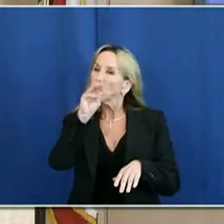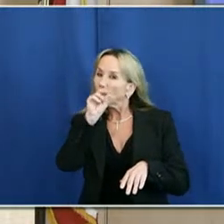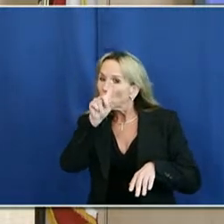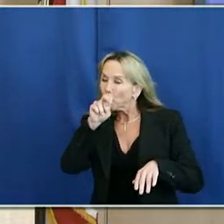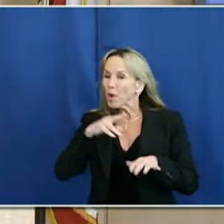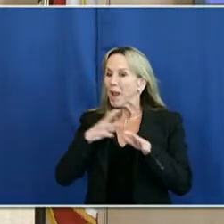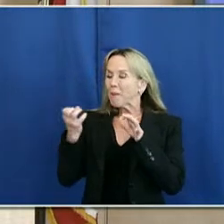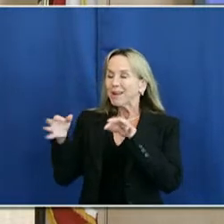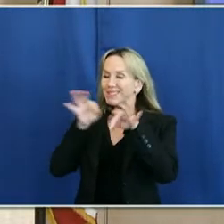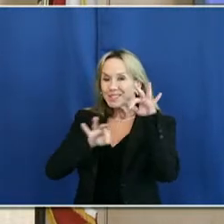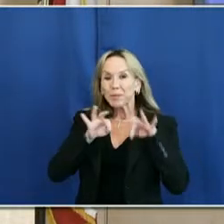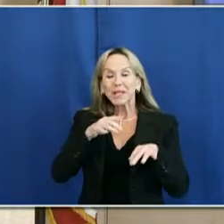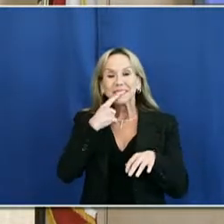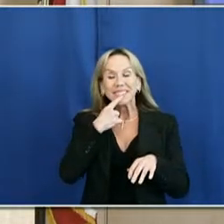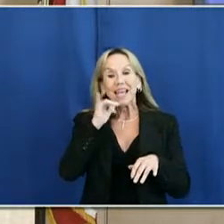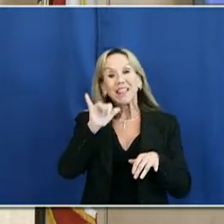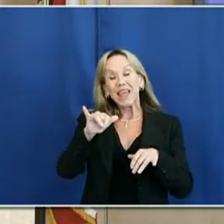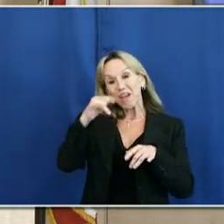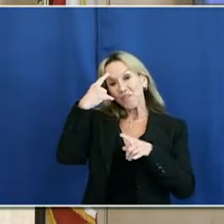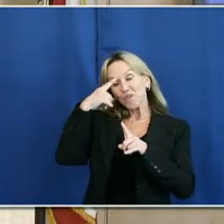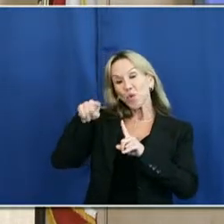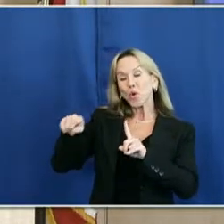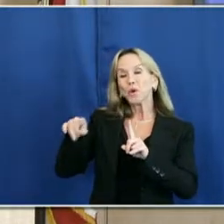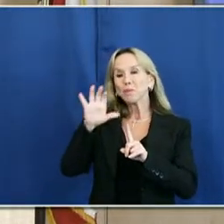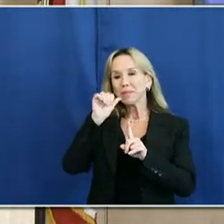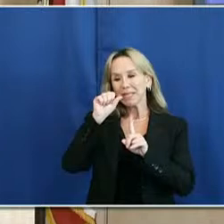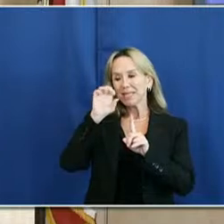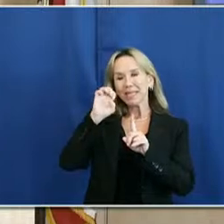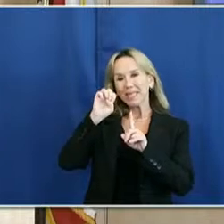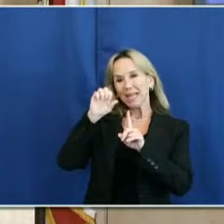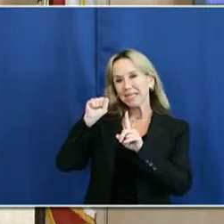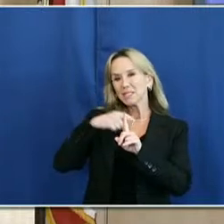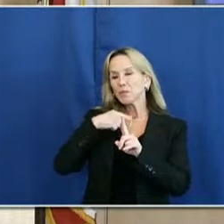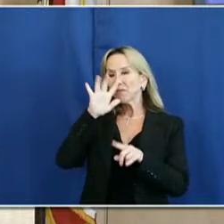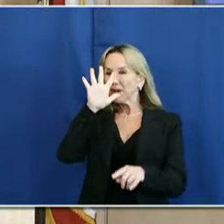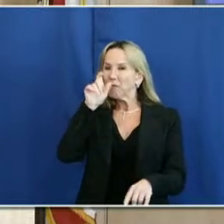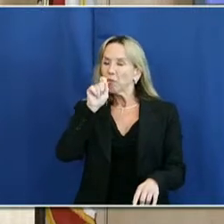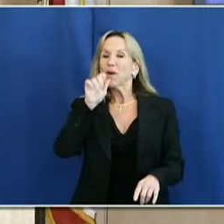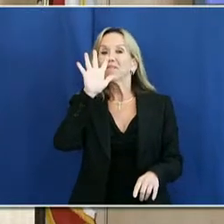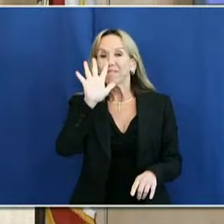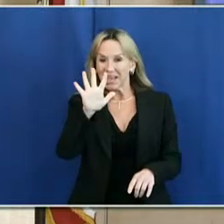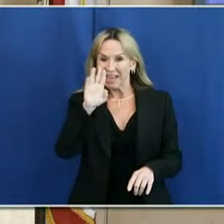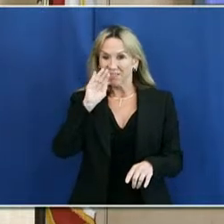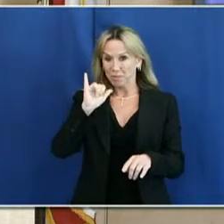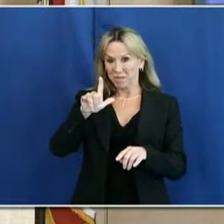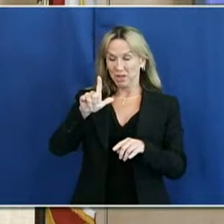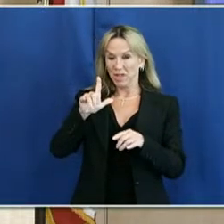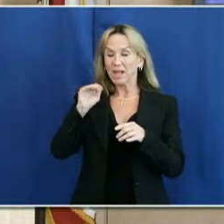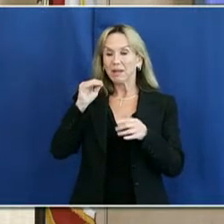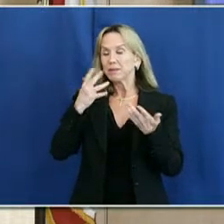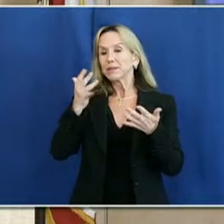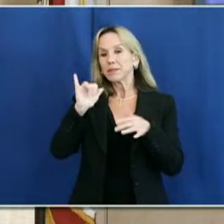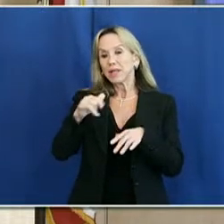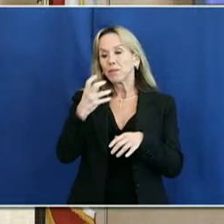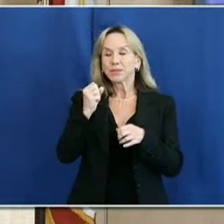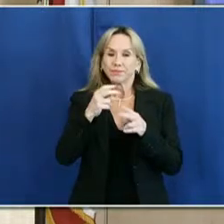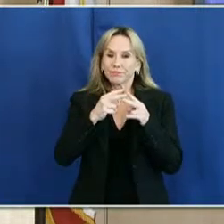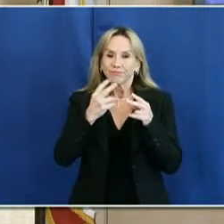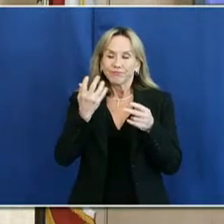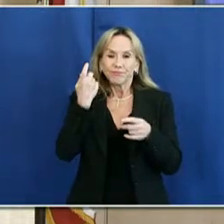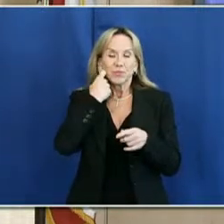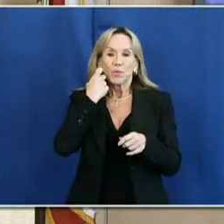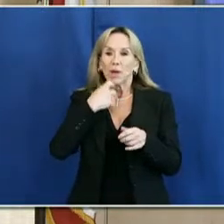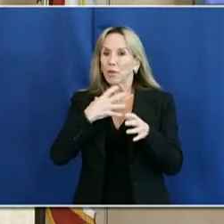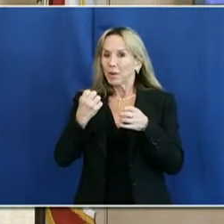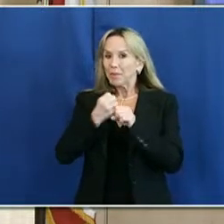$6.55 billion, and it is the largest budget in the county's history. You know, as was mentioned earlier, we have a very special guest with